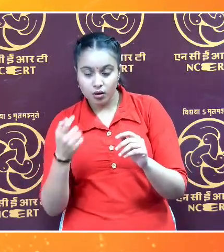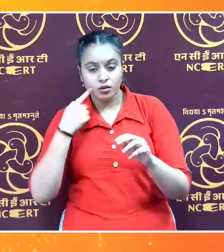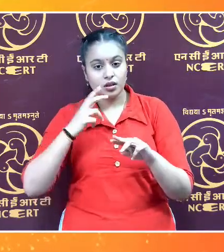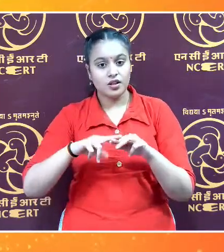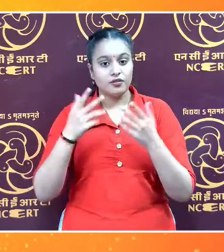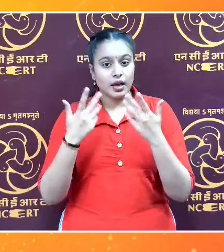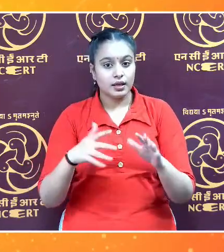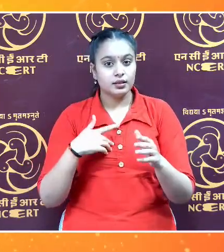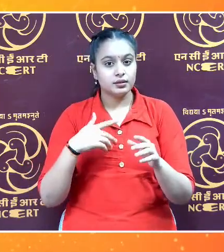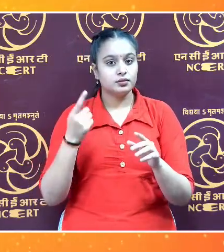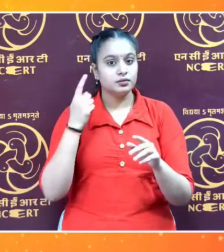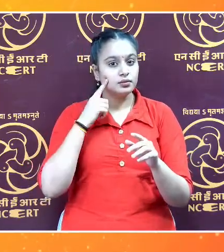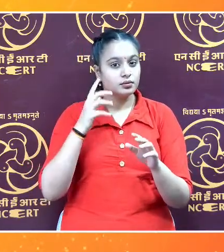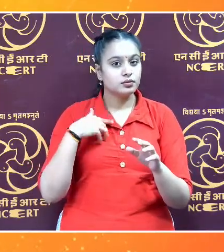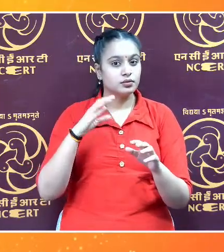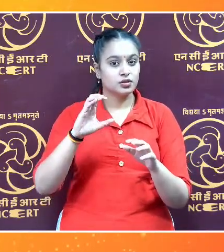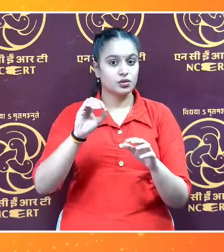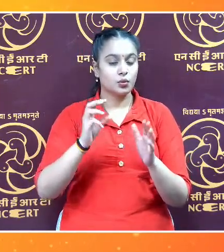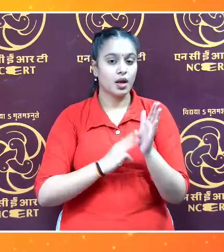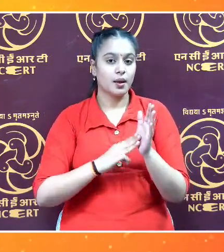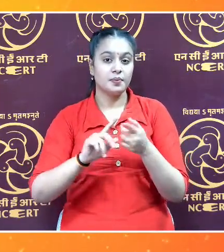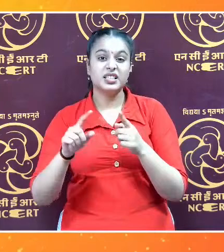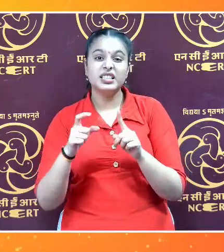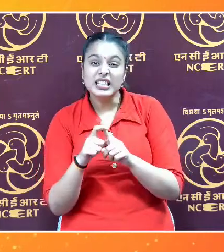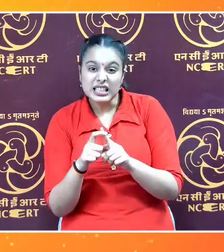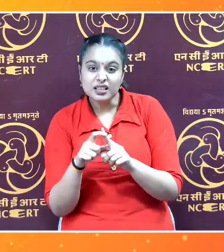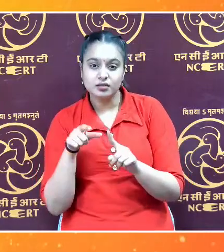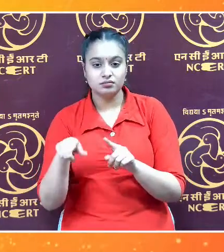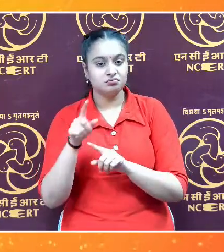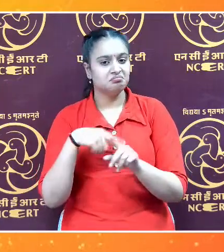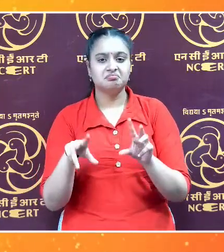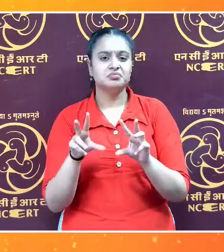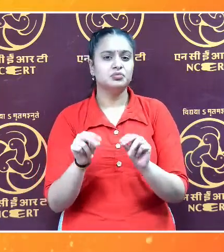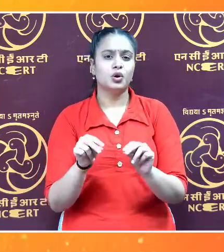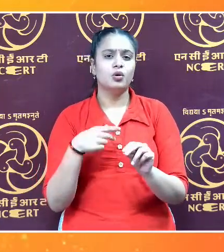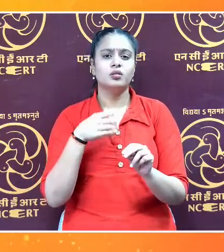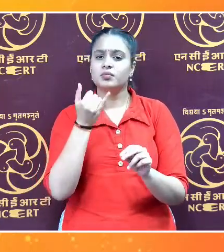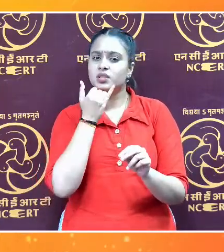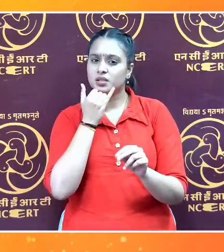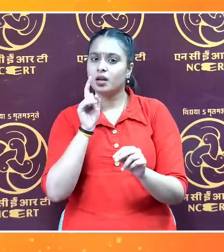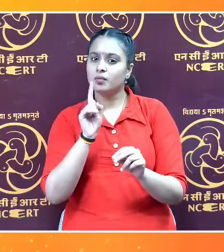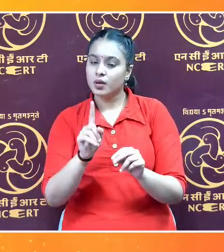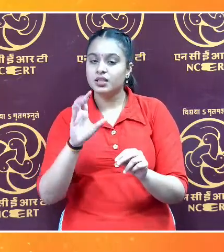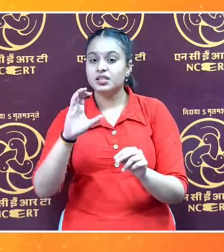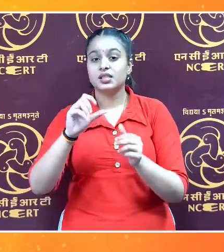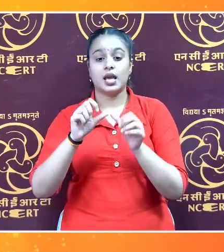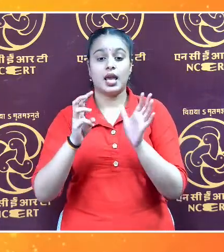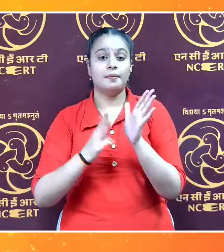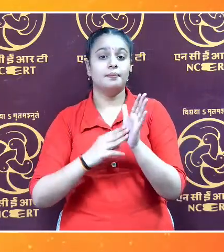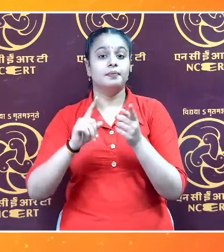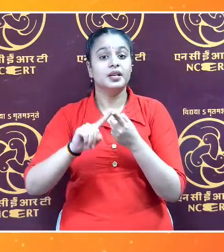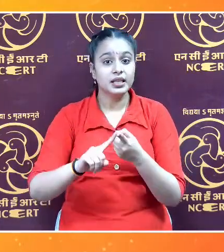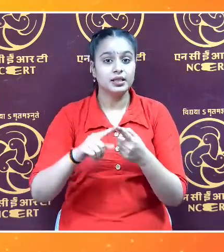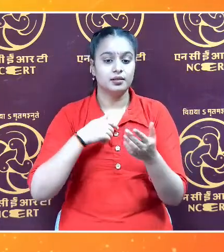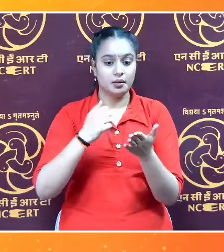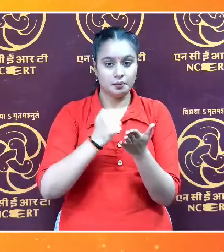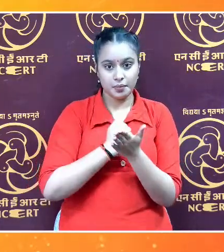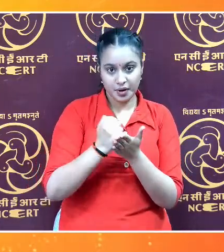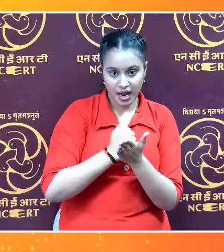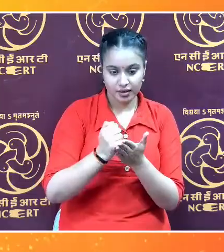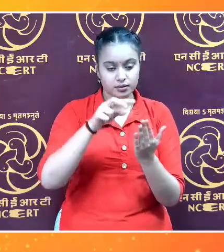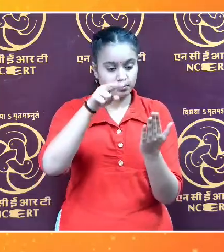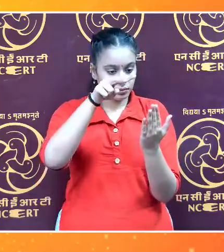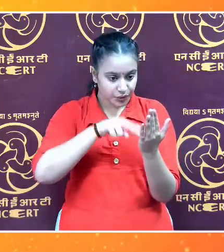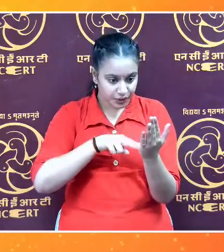you ever said that comed, he comed, or No. she comed? So we always say he came. Yes, he came. So this, with practice and with speaking and with